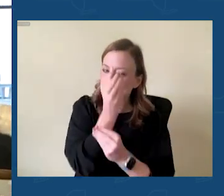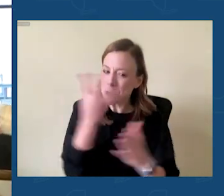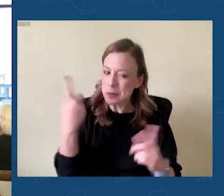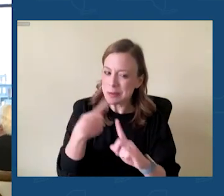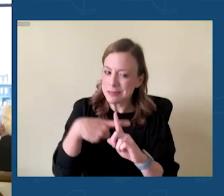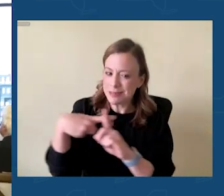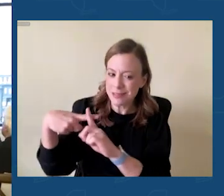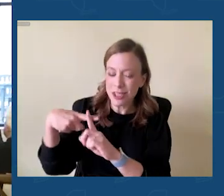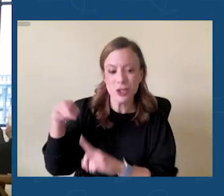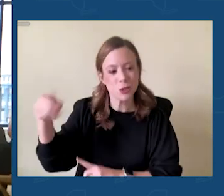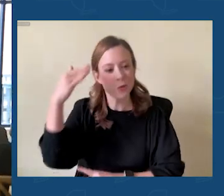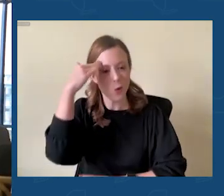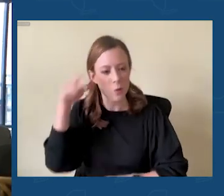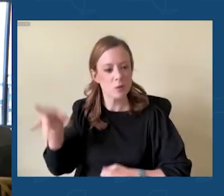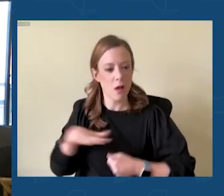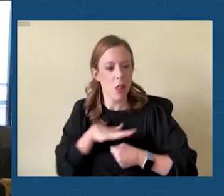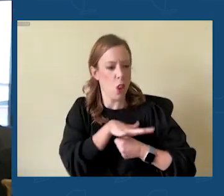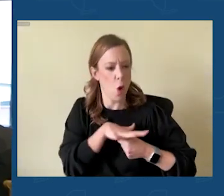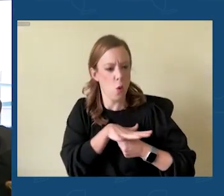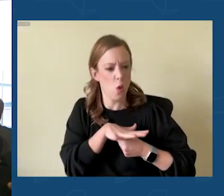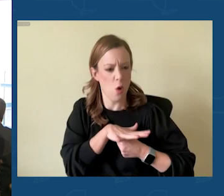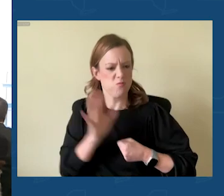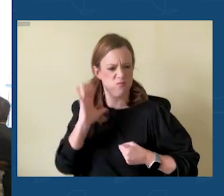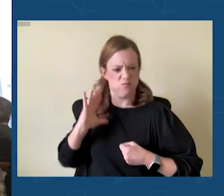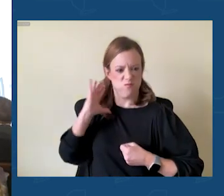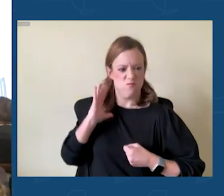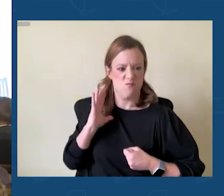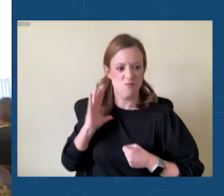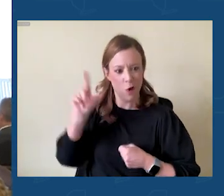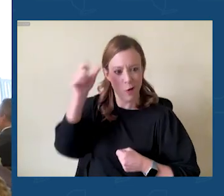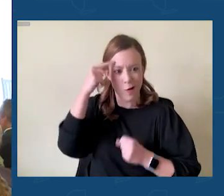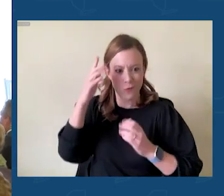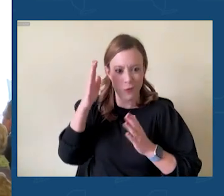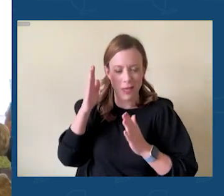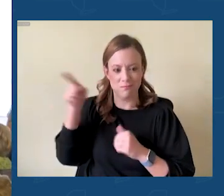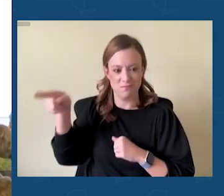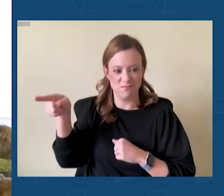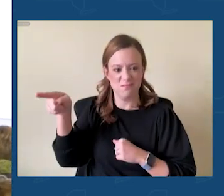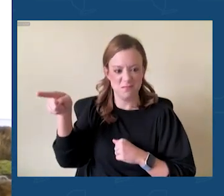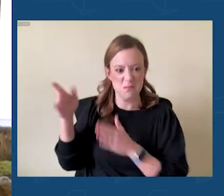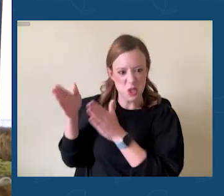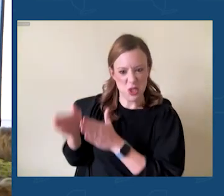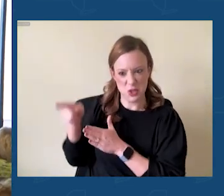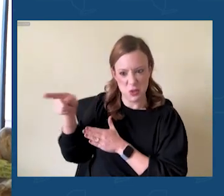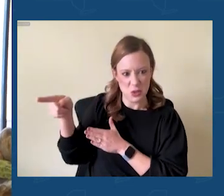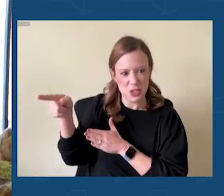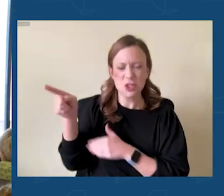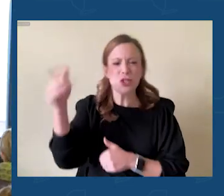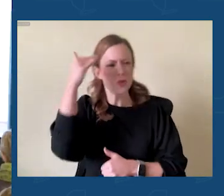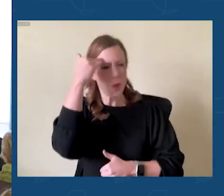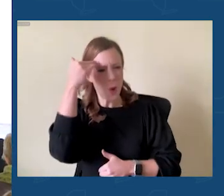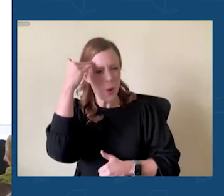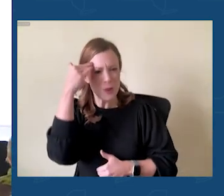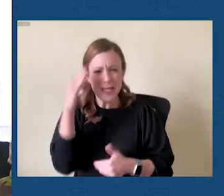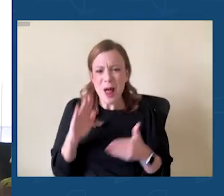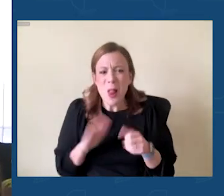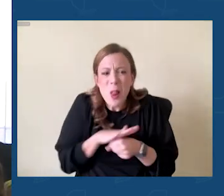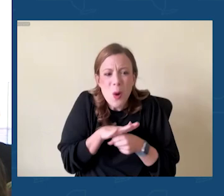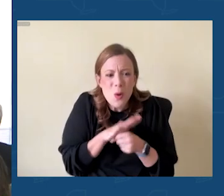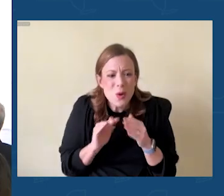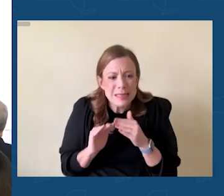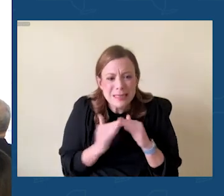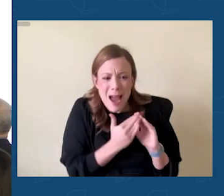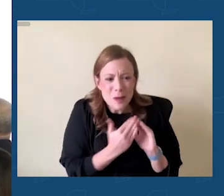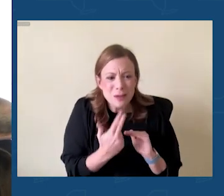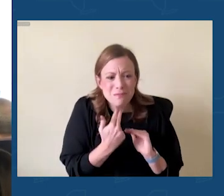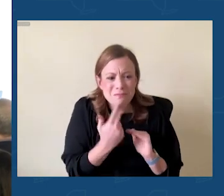local elected official, what it means, the value of our hamlets, our towns, our cities, and what that means to the